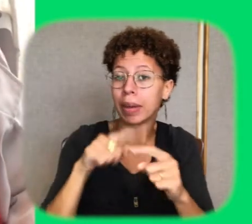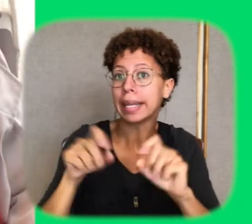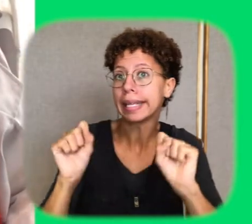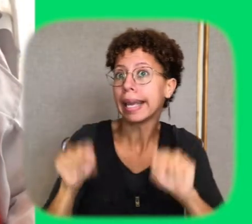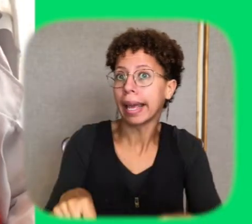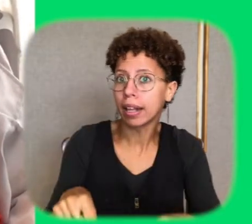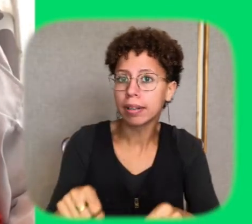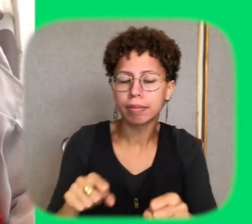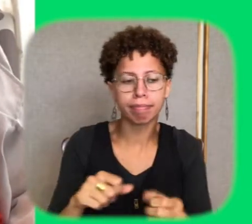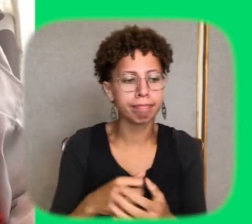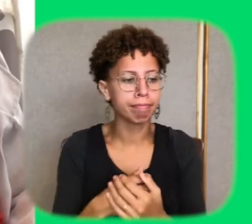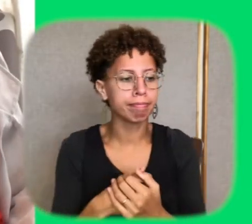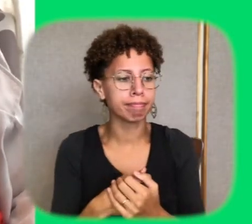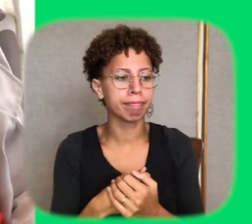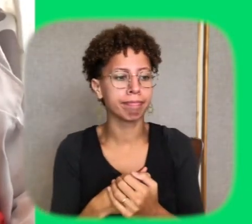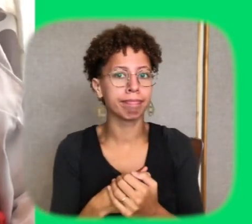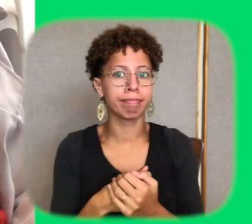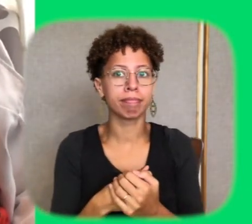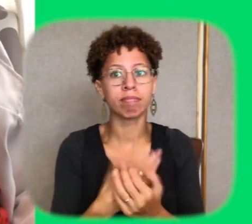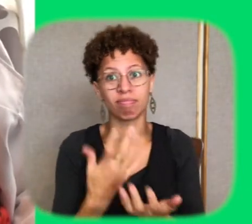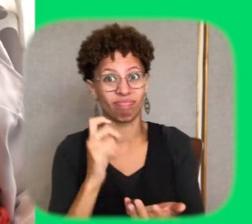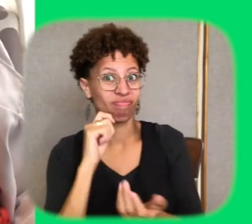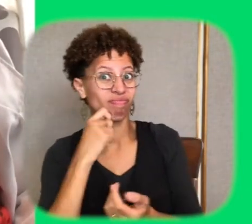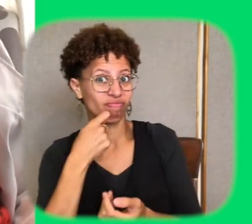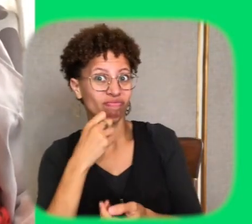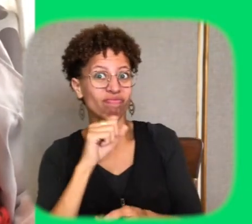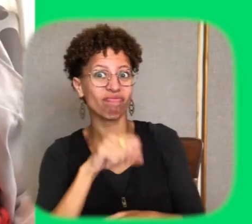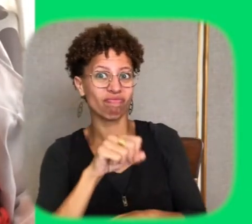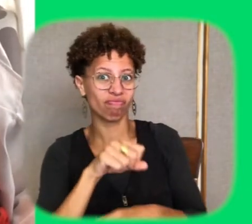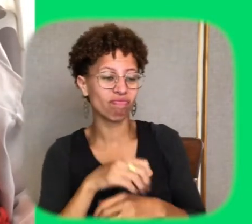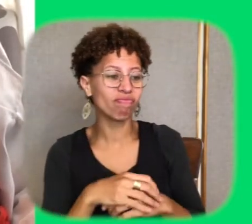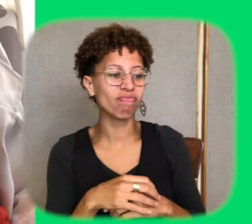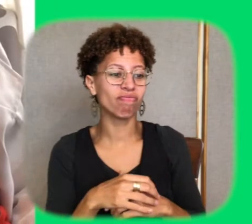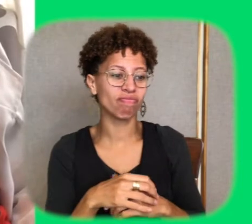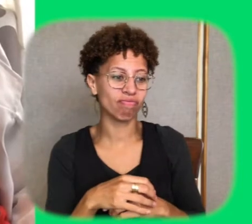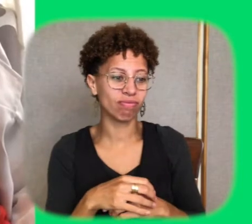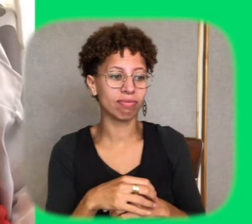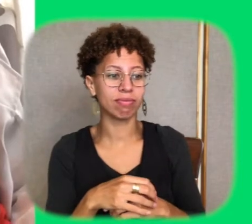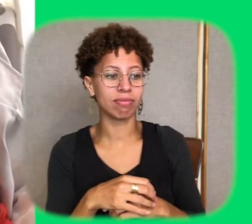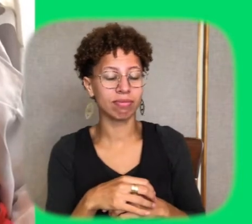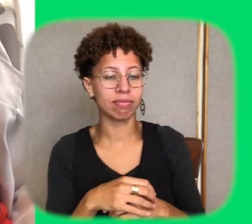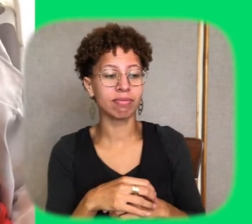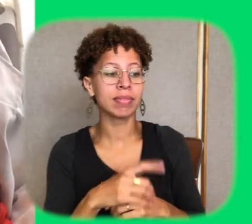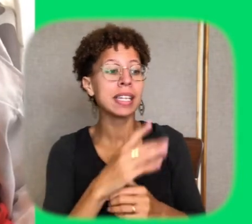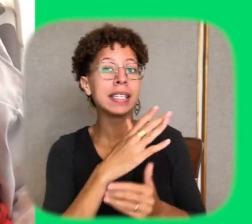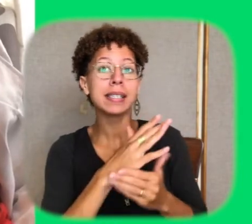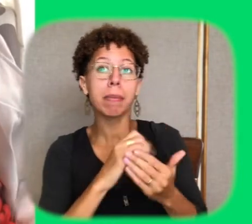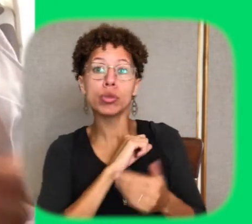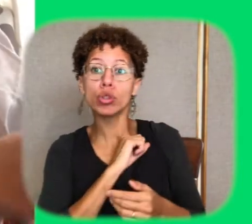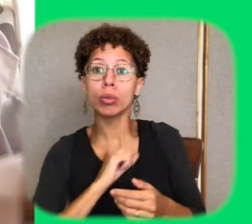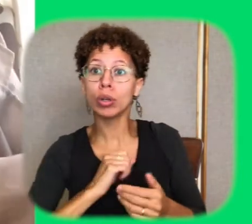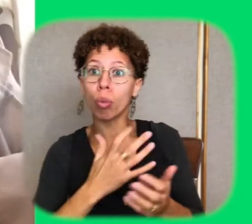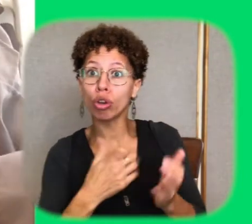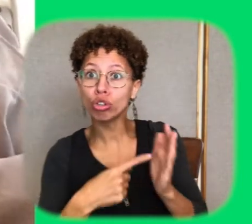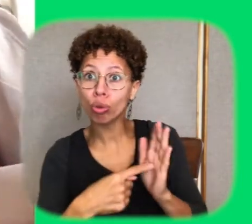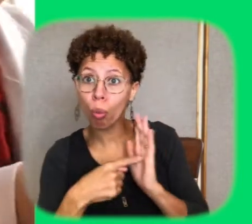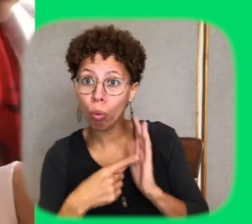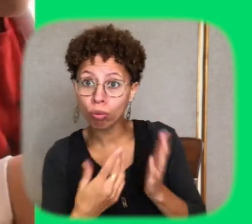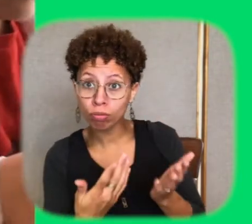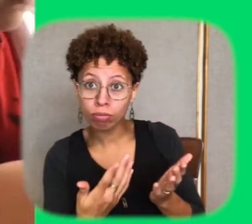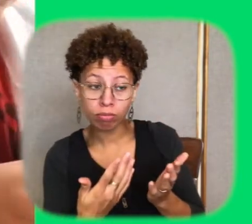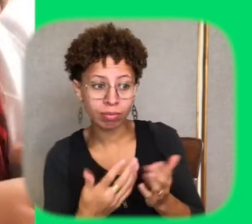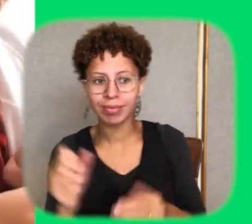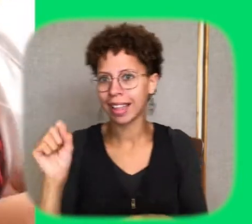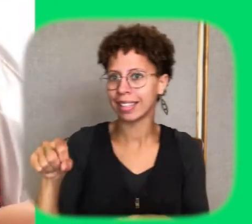That's pretty cool. You have some superheroes you want to show us? Yeah. Can you show us the ones on your